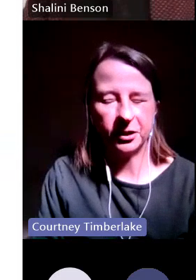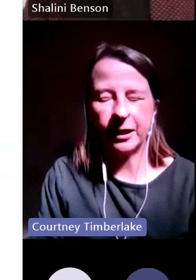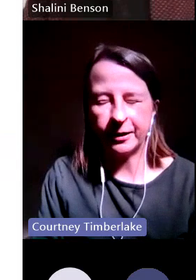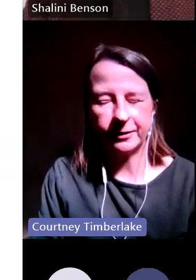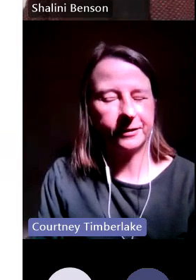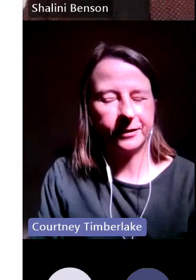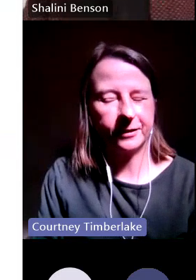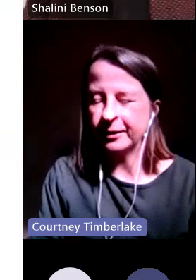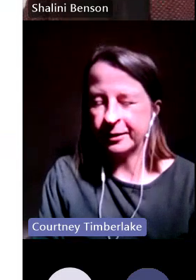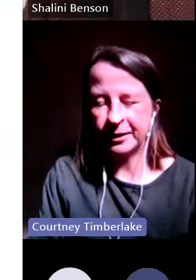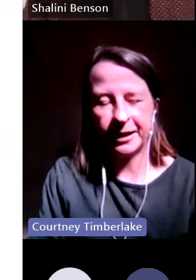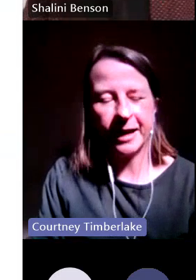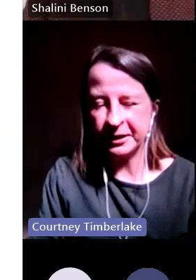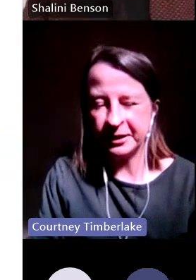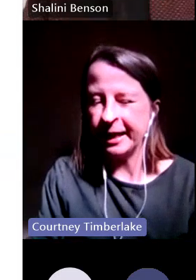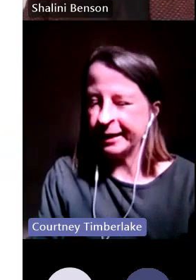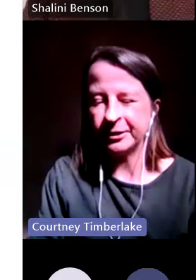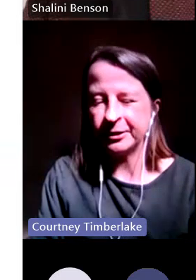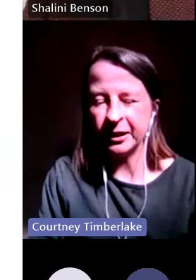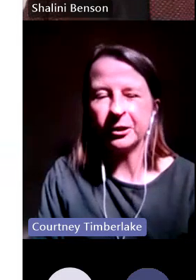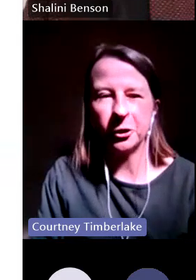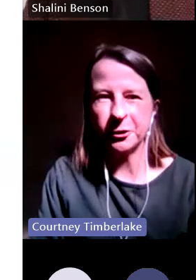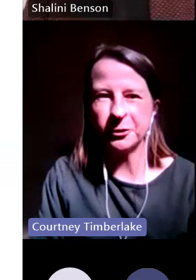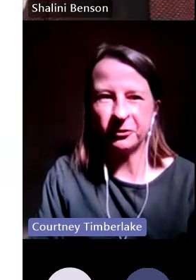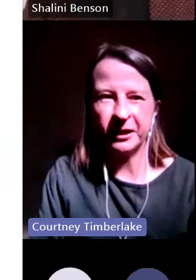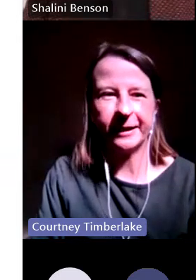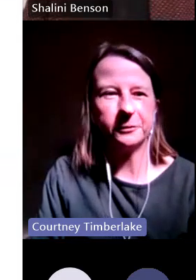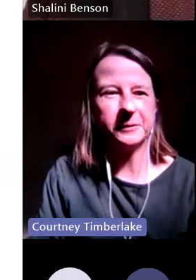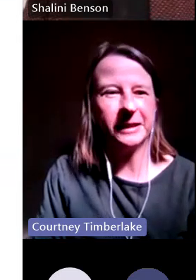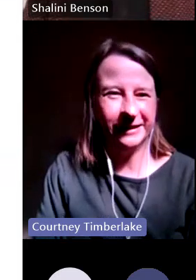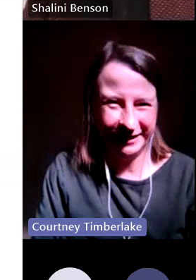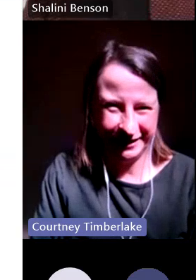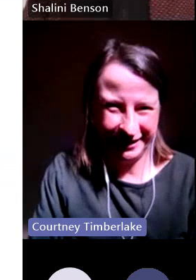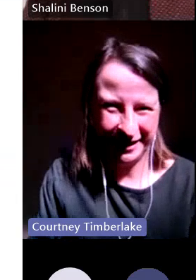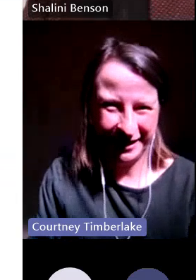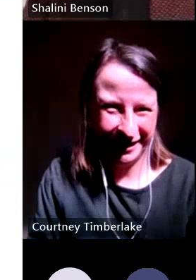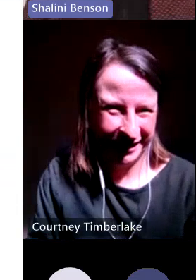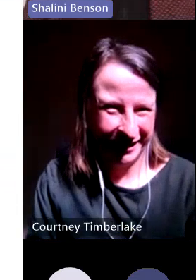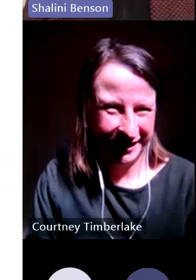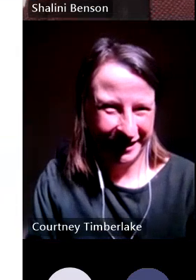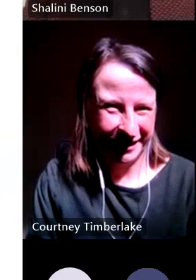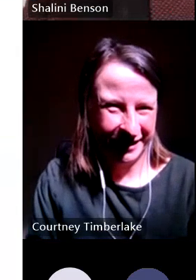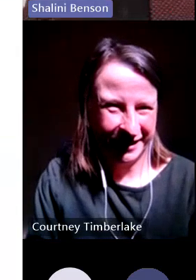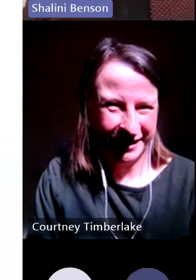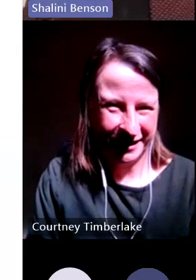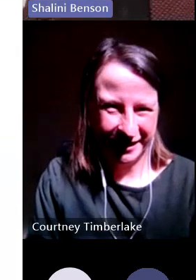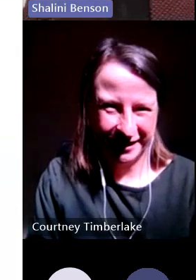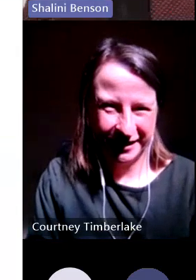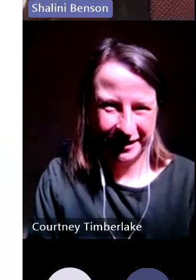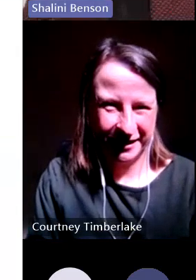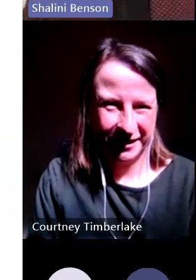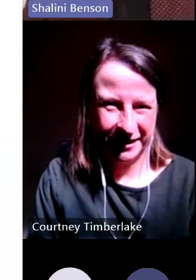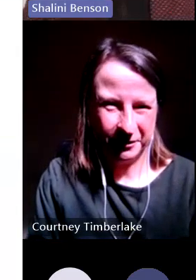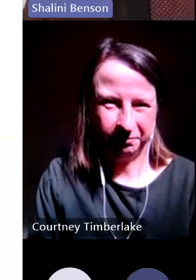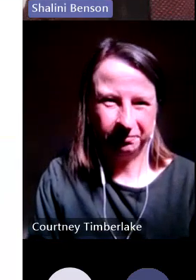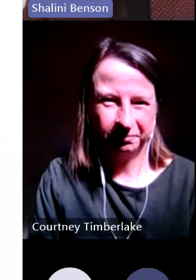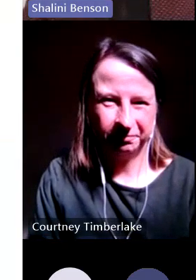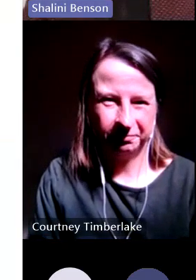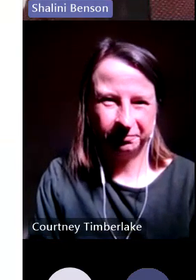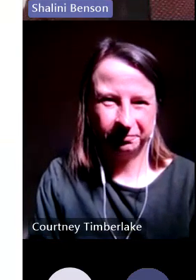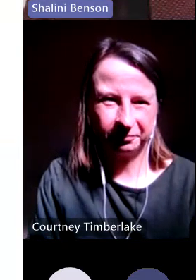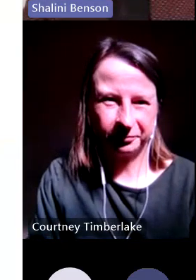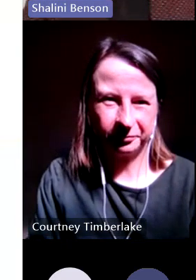I had to stay out of it and just let the lawyers fight it out. Yeah, this is a case where we don't